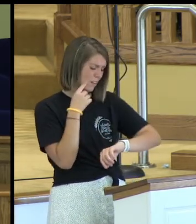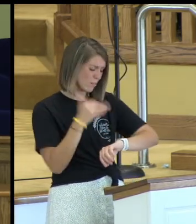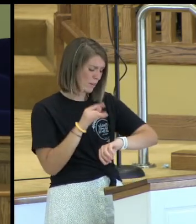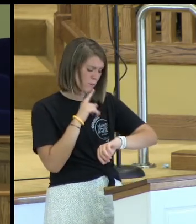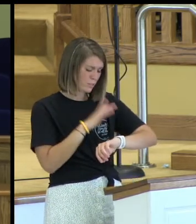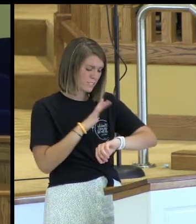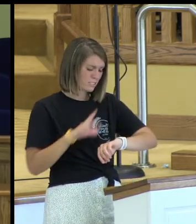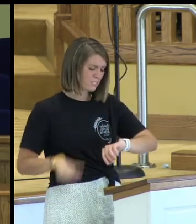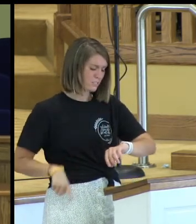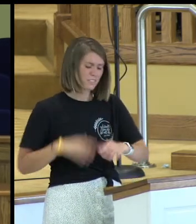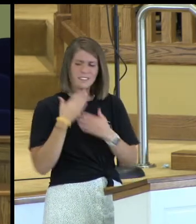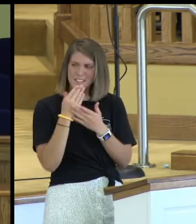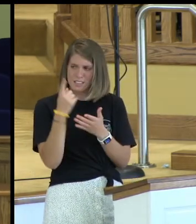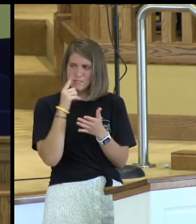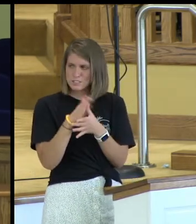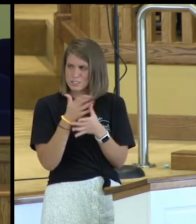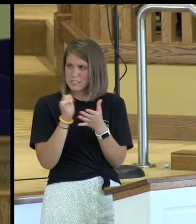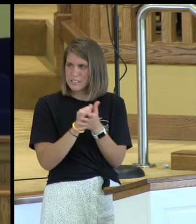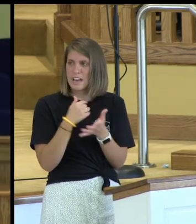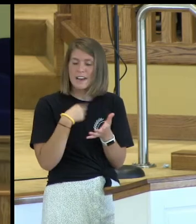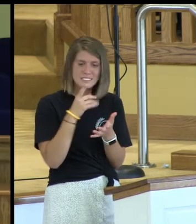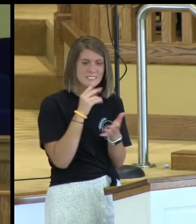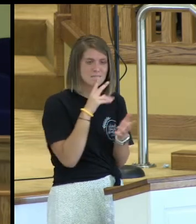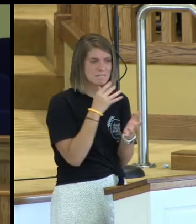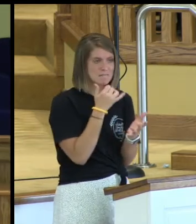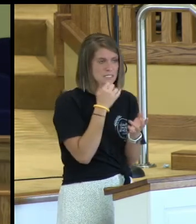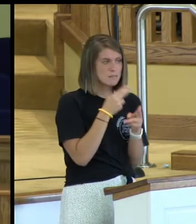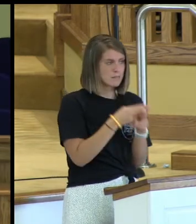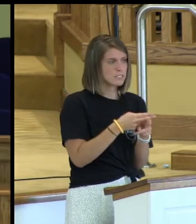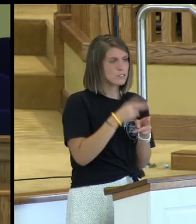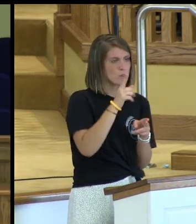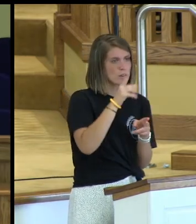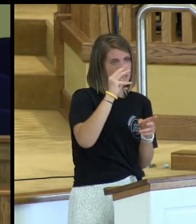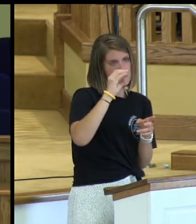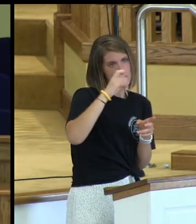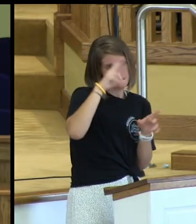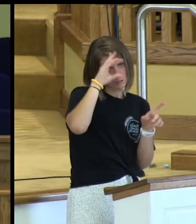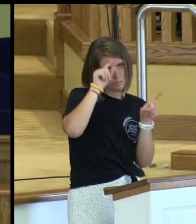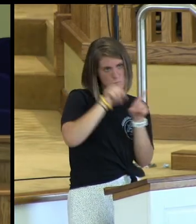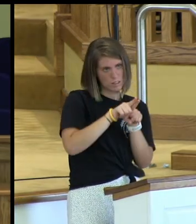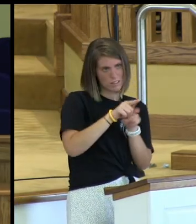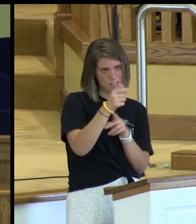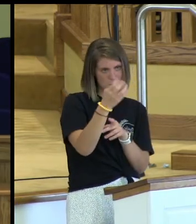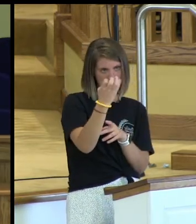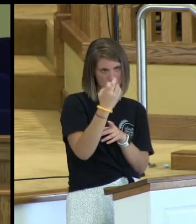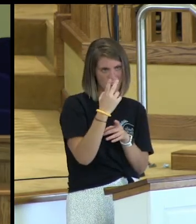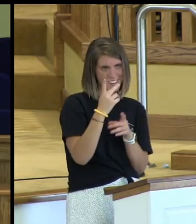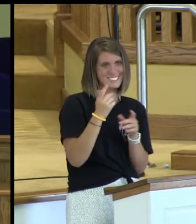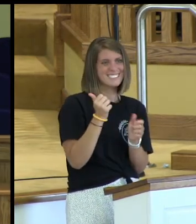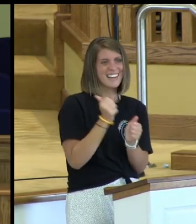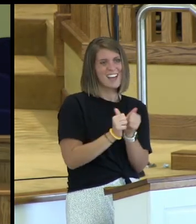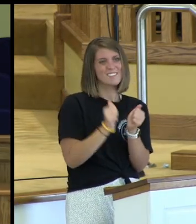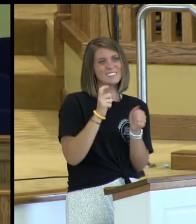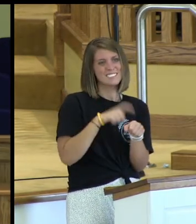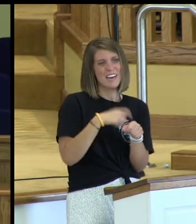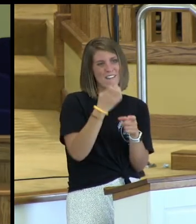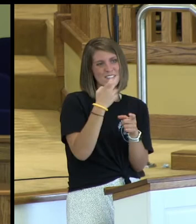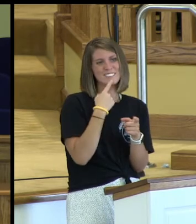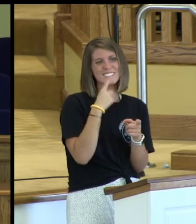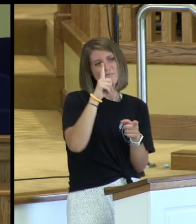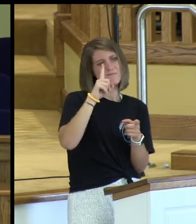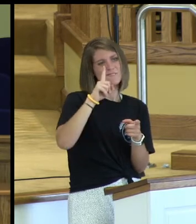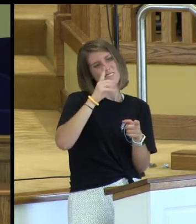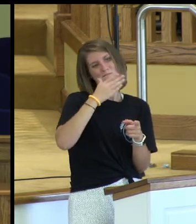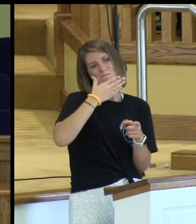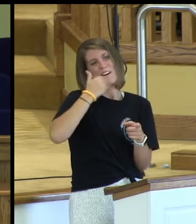Praise the Lord for that. Thank you for sharing that. I did fail to mention, good to see one of the Mitchell brothers back. And every time one of y'all come, I always say the best one of the five,